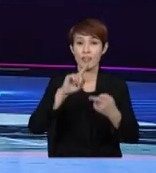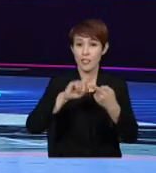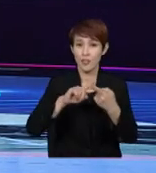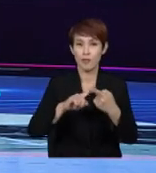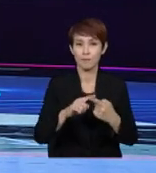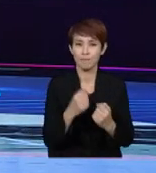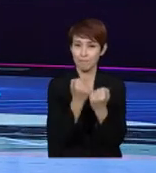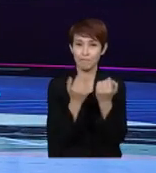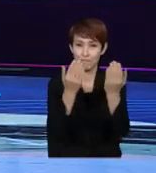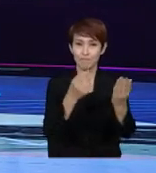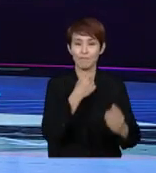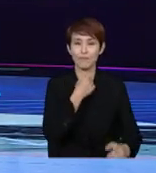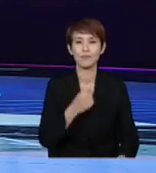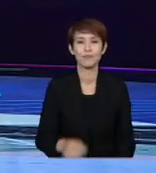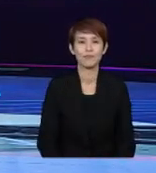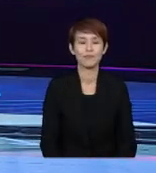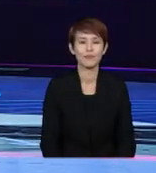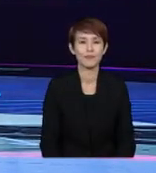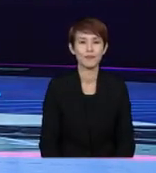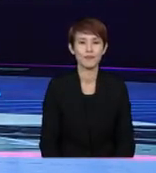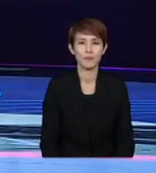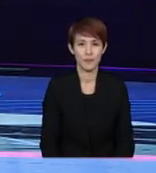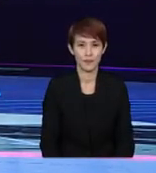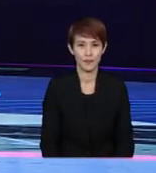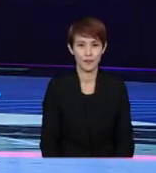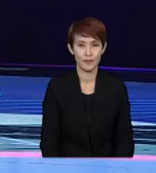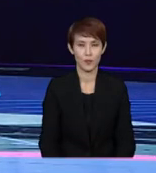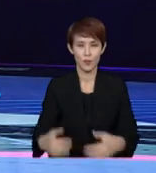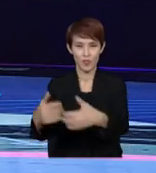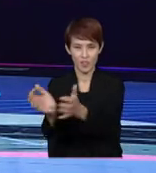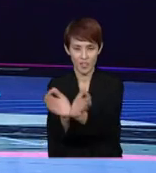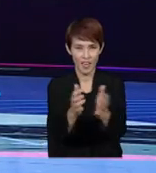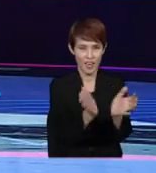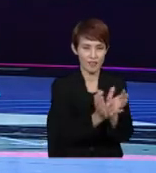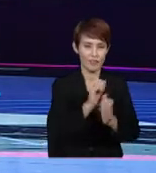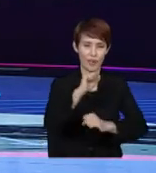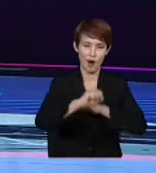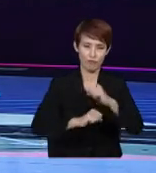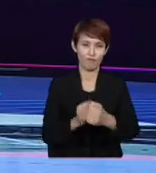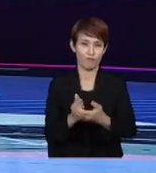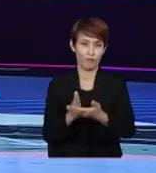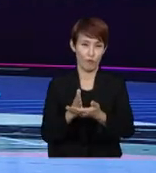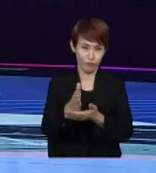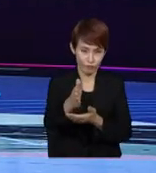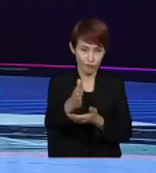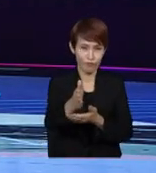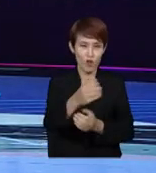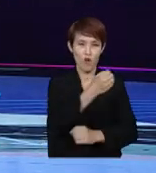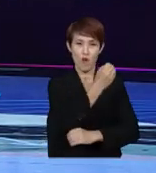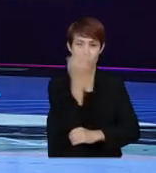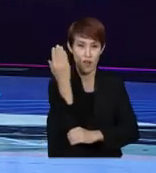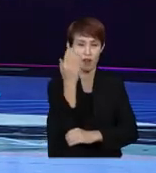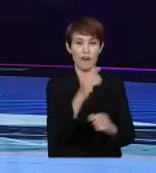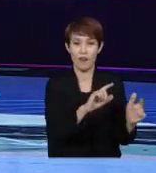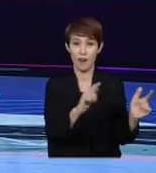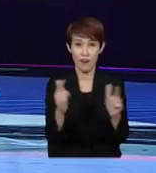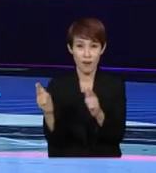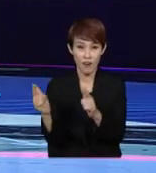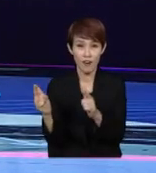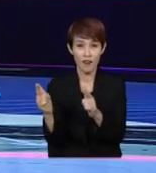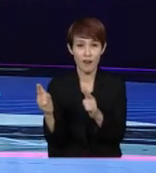political parties and free and professional news organizations and try to assess their health, what to look for, what